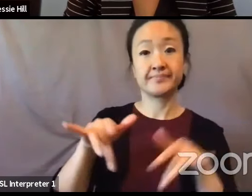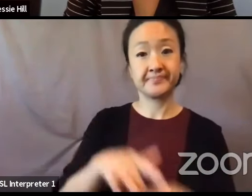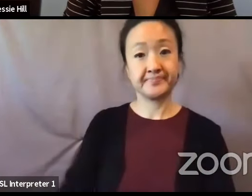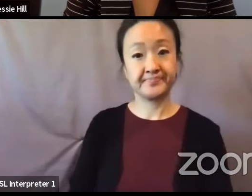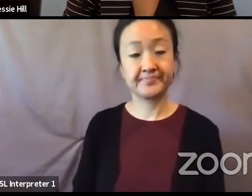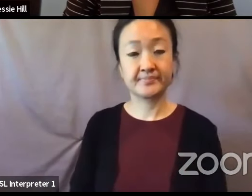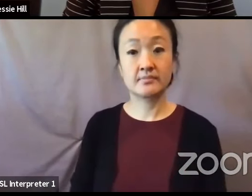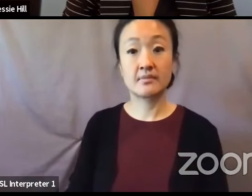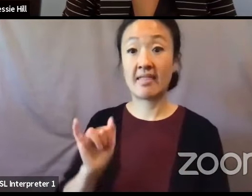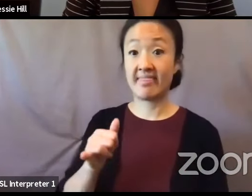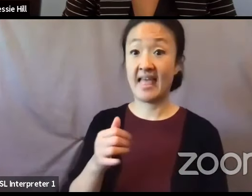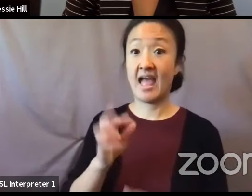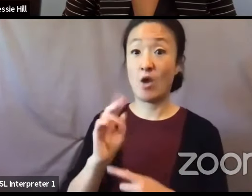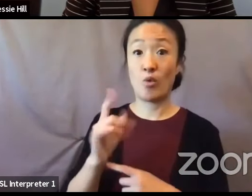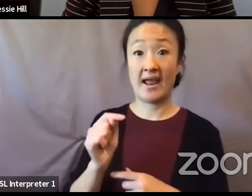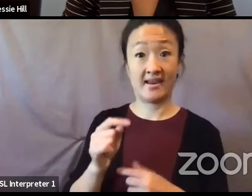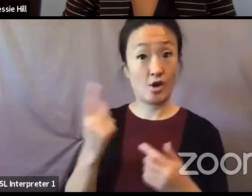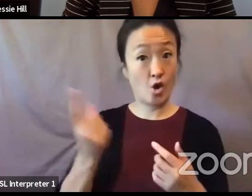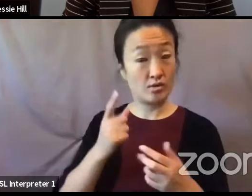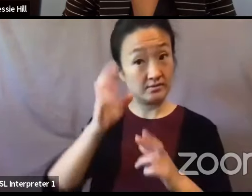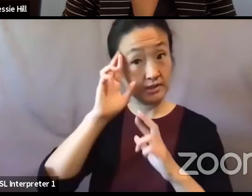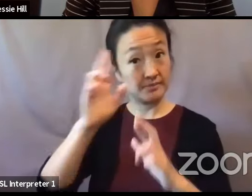that right is not always observed,